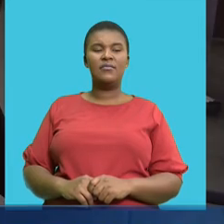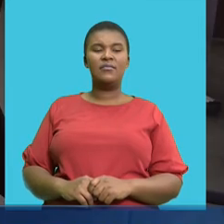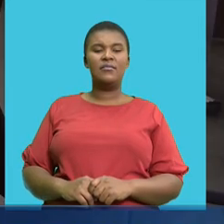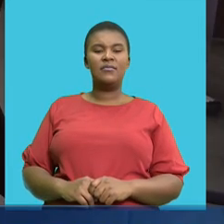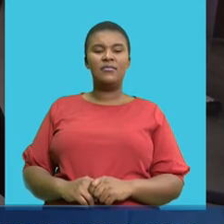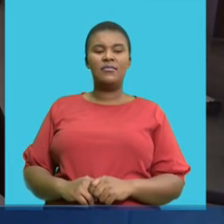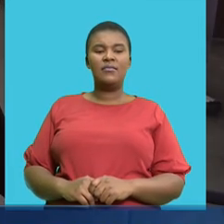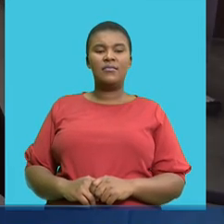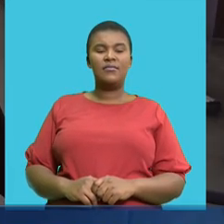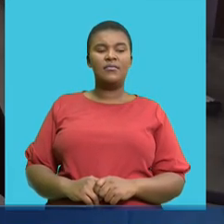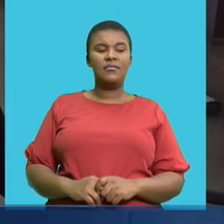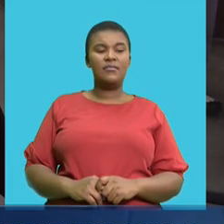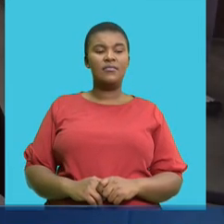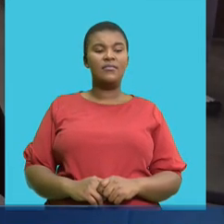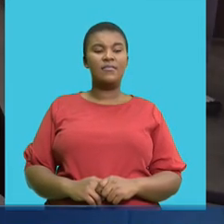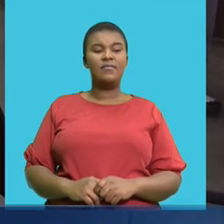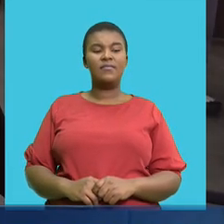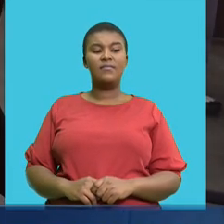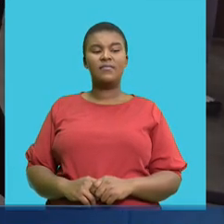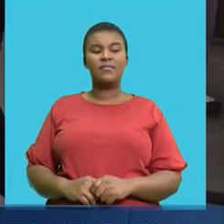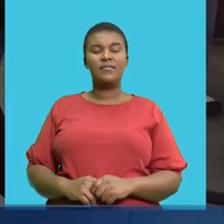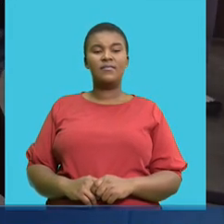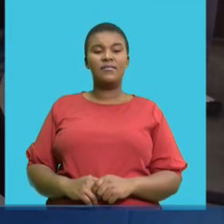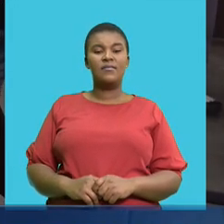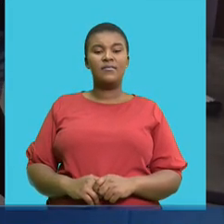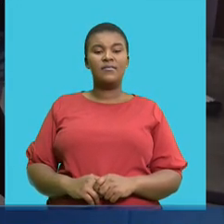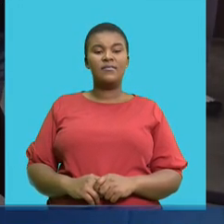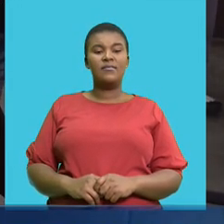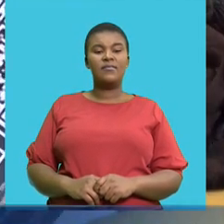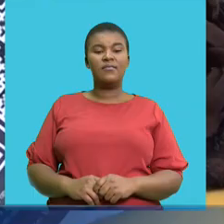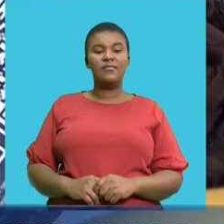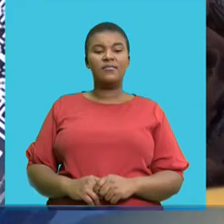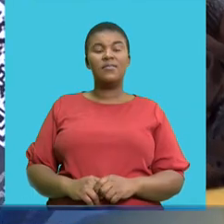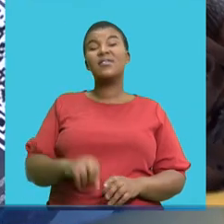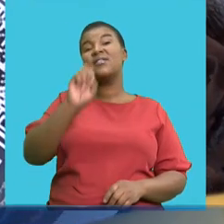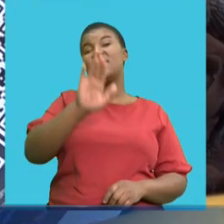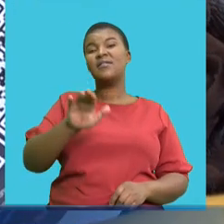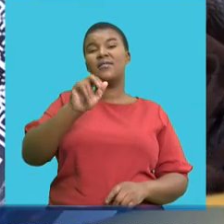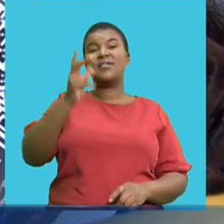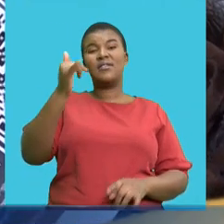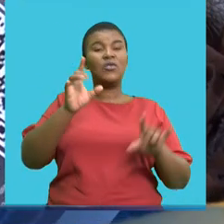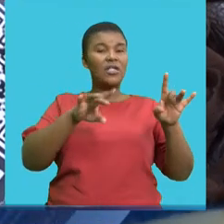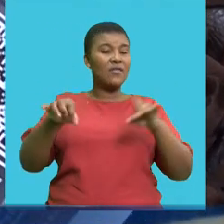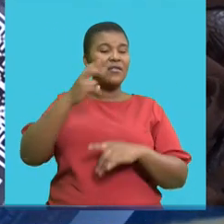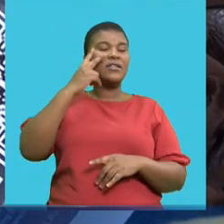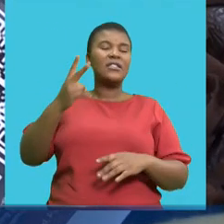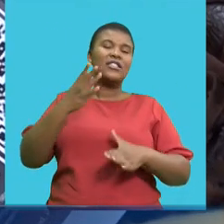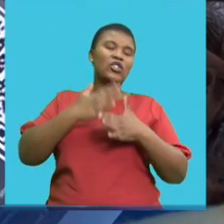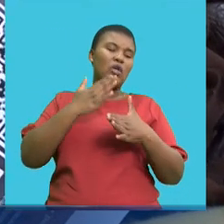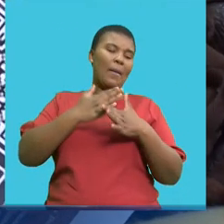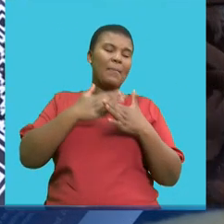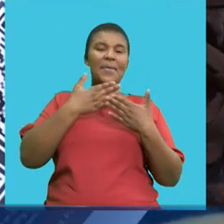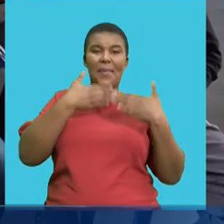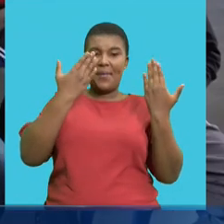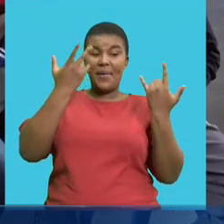Njengoba iNingizimu Afrika ihlaselwe ukwentuleka kwamathuba omsebenzi, inhlangano iSkills Development Corporation iyaqhubeka